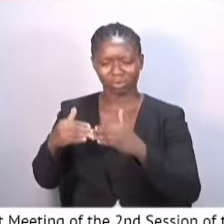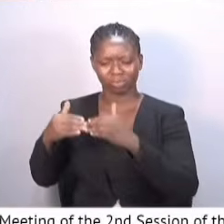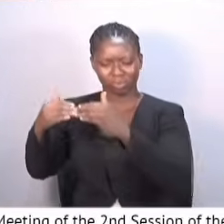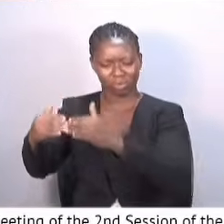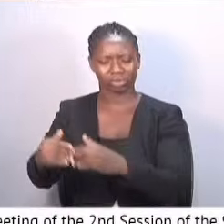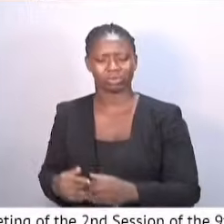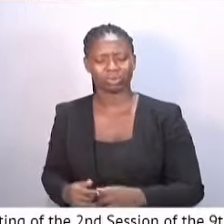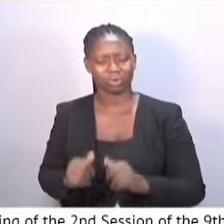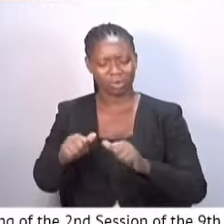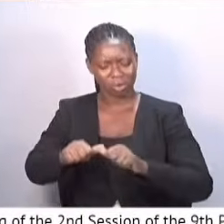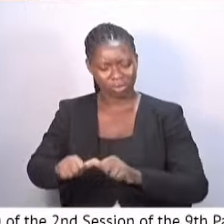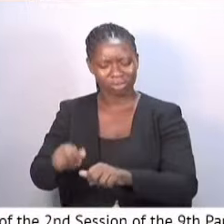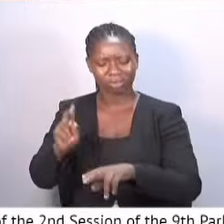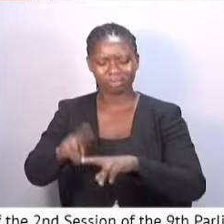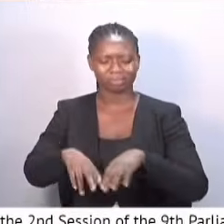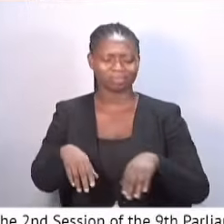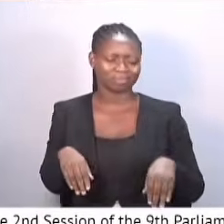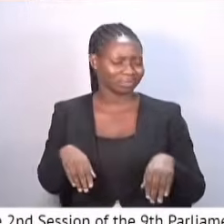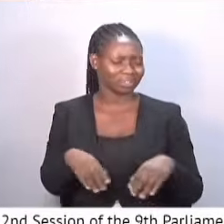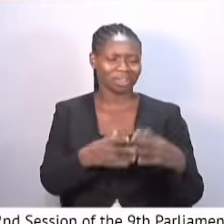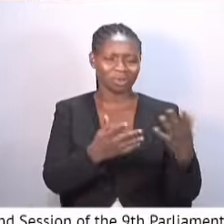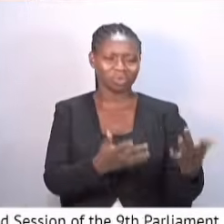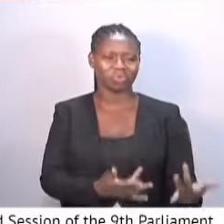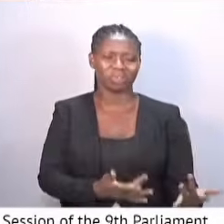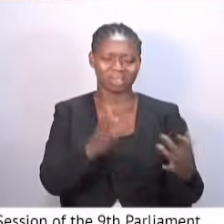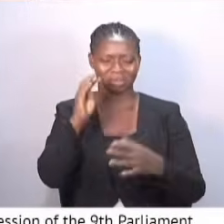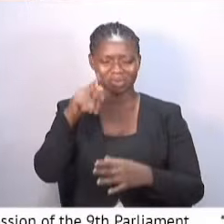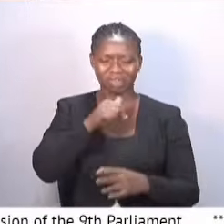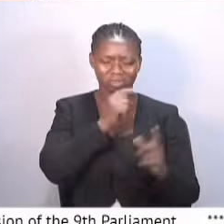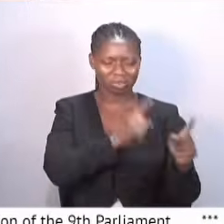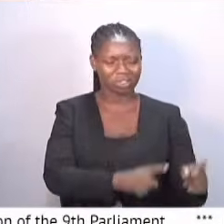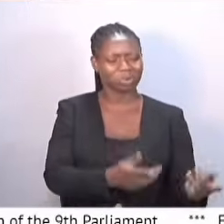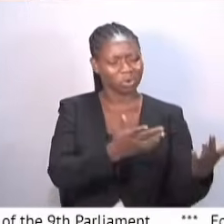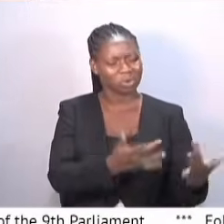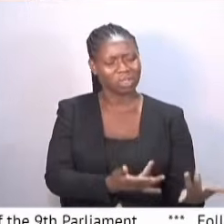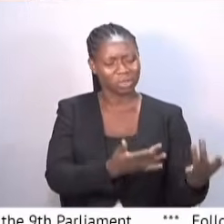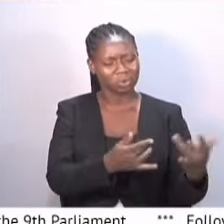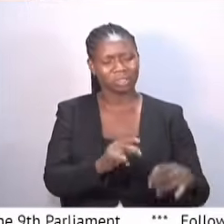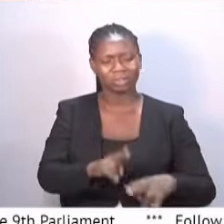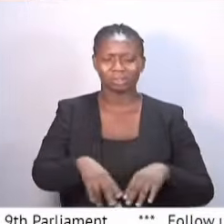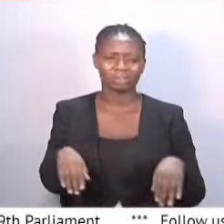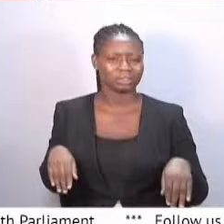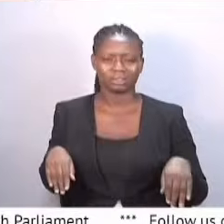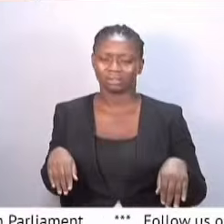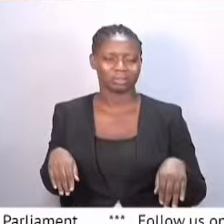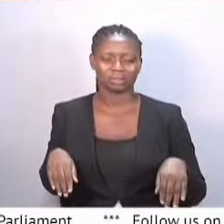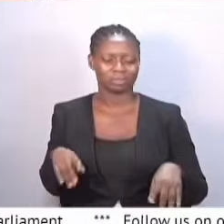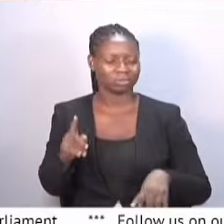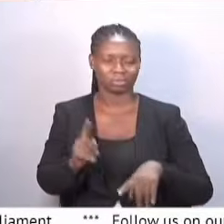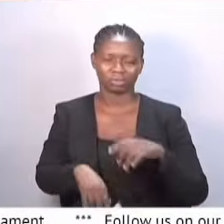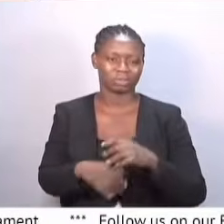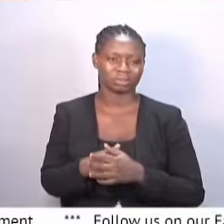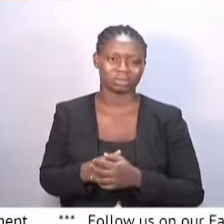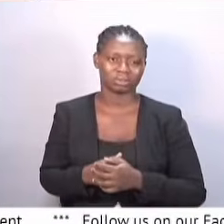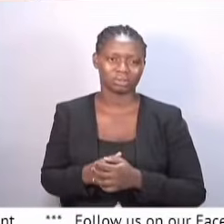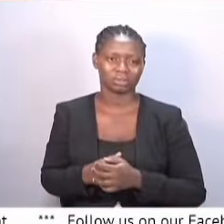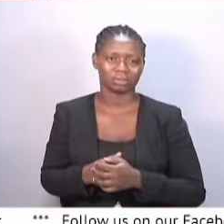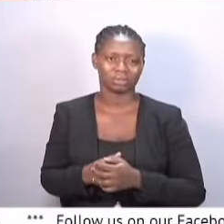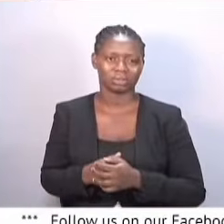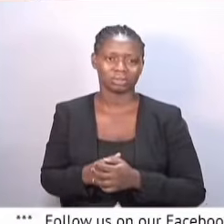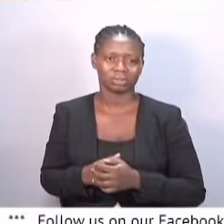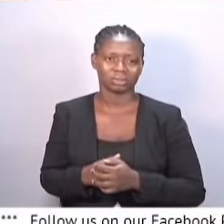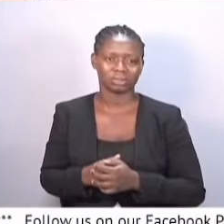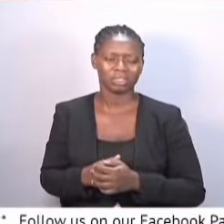country. We cannot put our hands at our back and say that BP has not responded, and therefore we are just sitting down waiting. It's